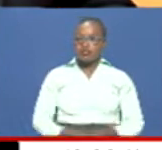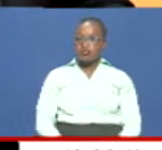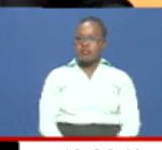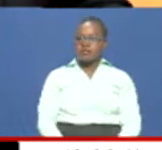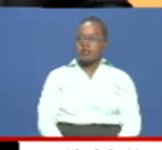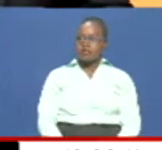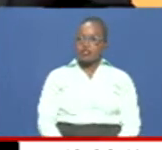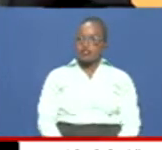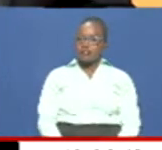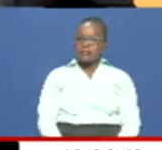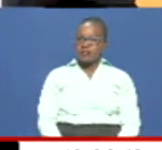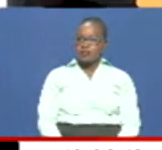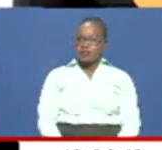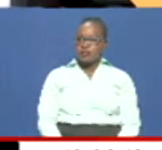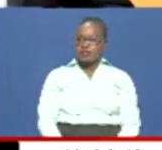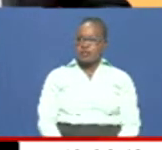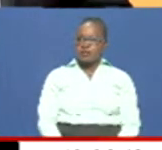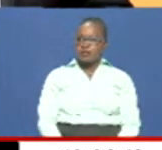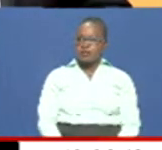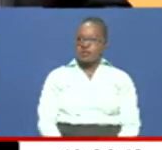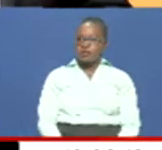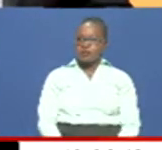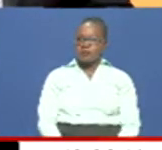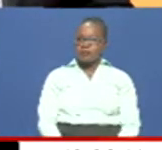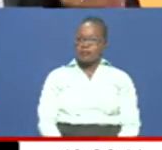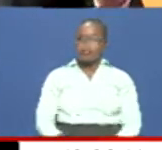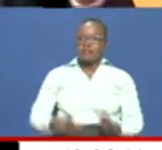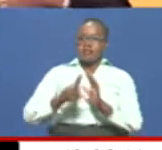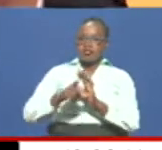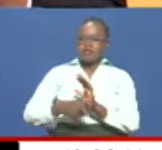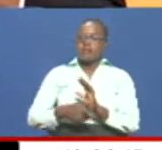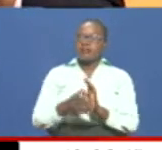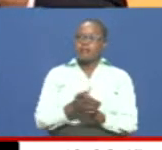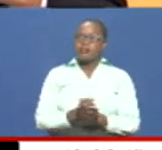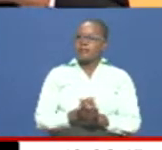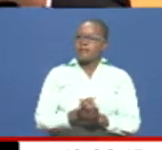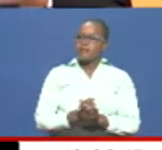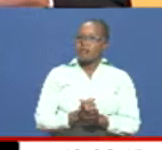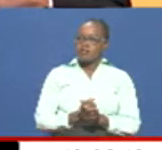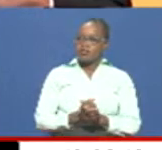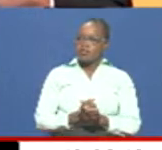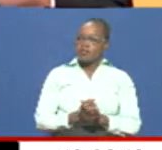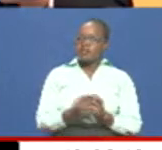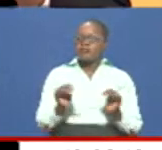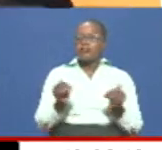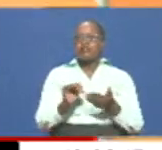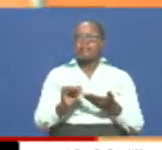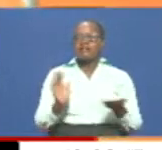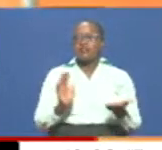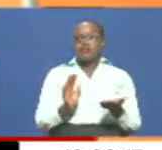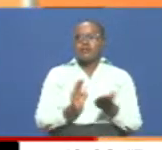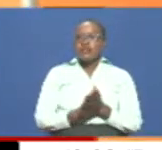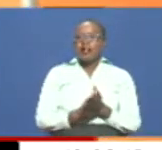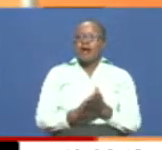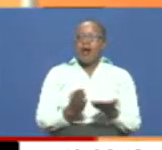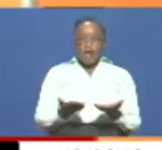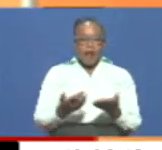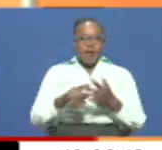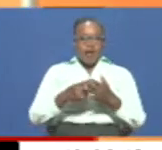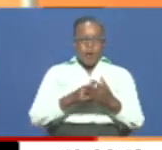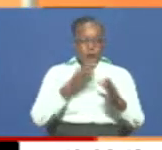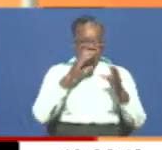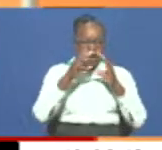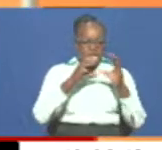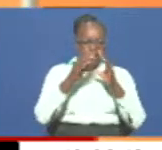Well, we shall be taking you back there in a while as well as more updates. But for now, let's dig in into the conversation. As I